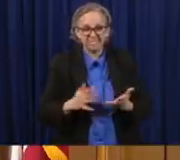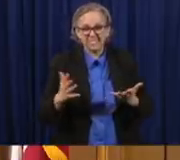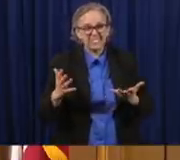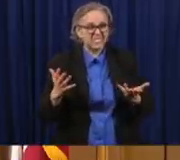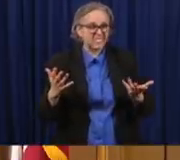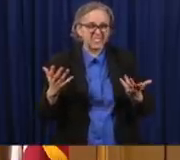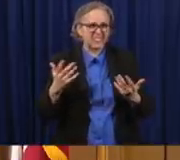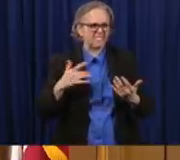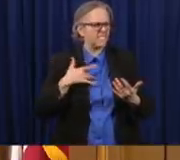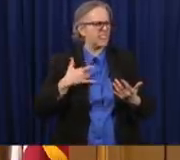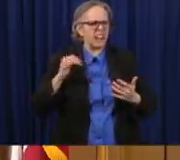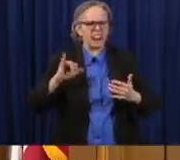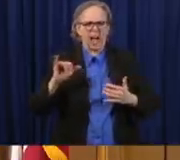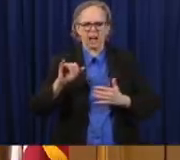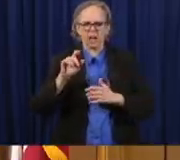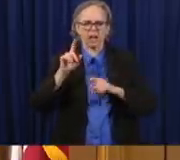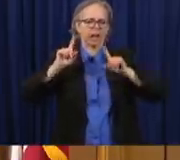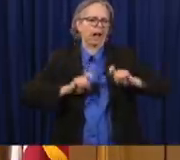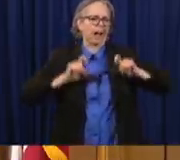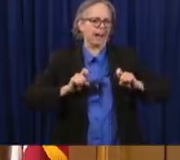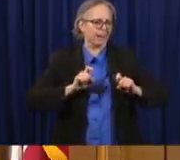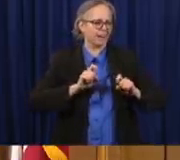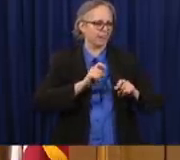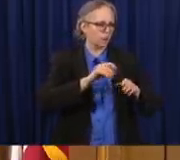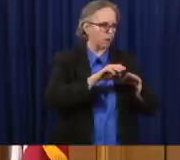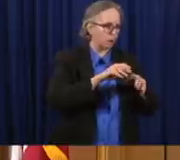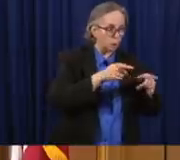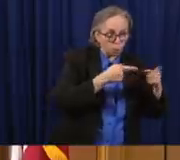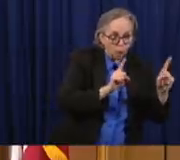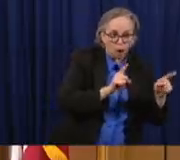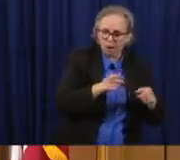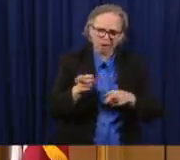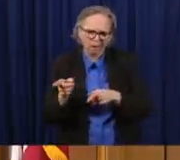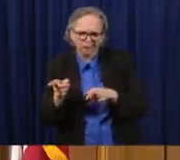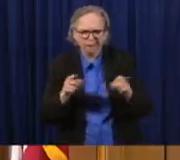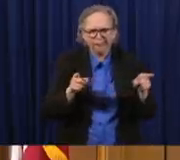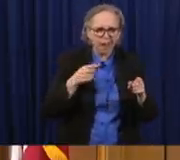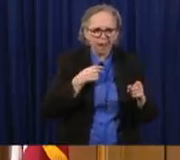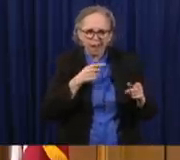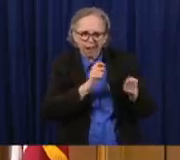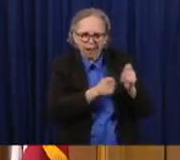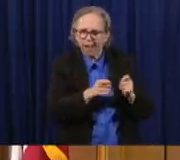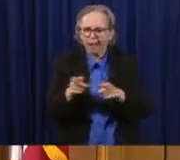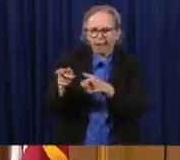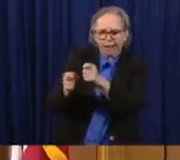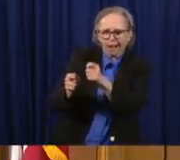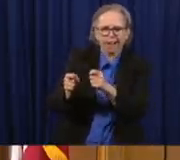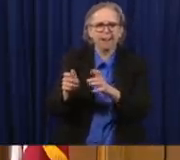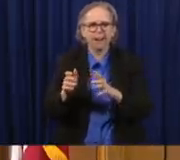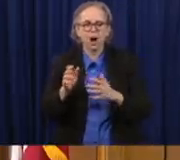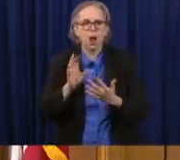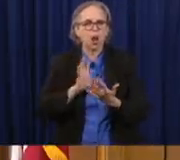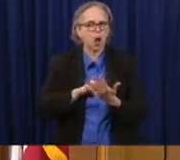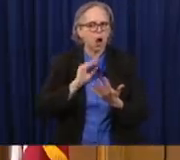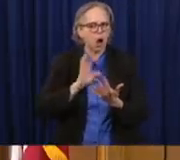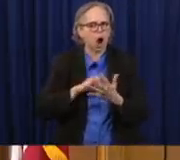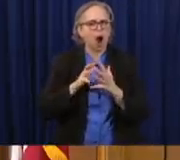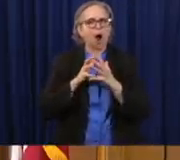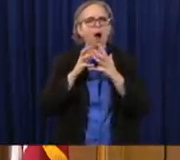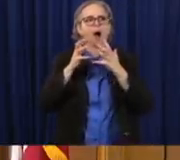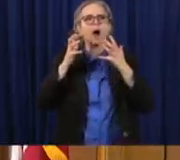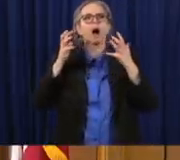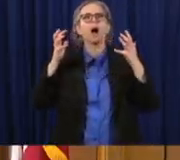where we can see some of the things that work. And so we have learned from that. I have